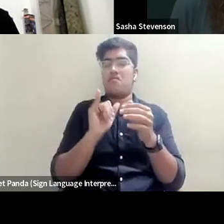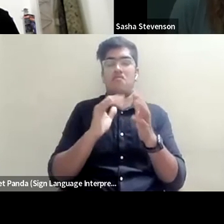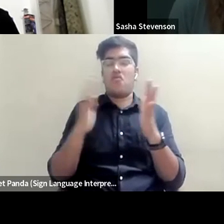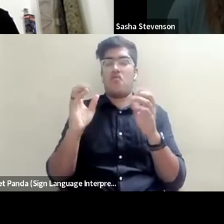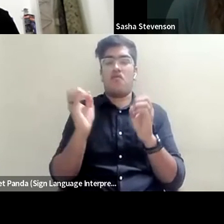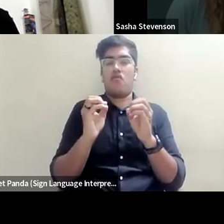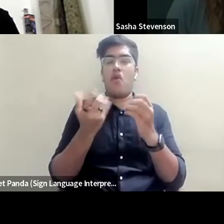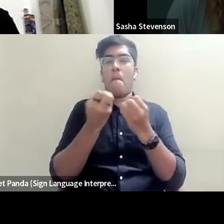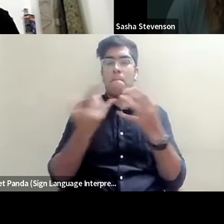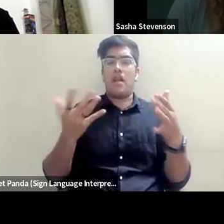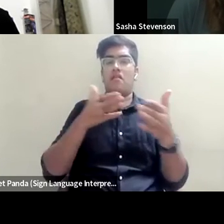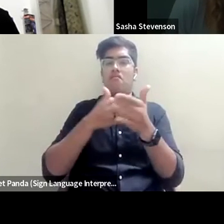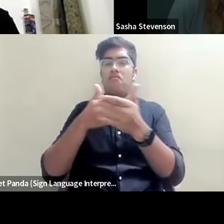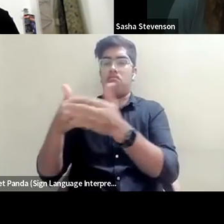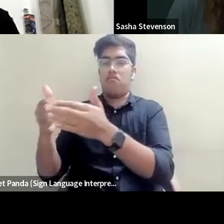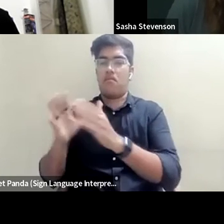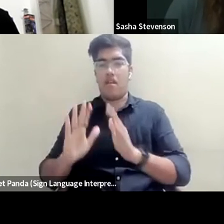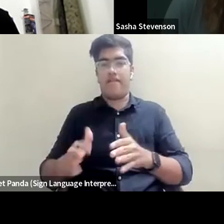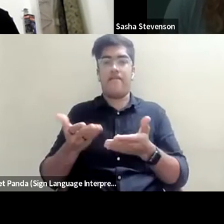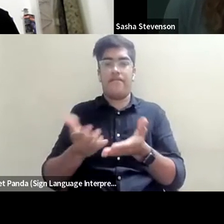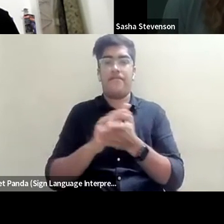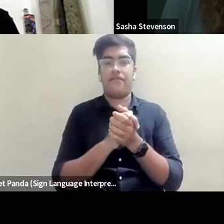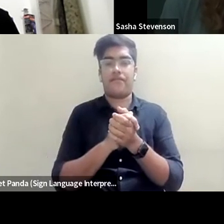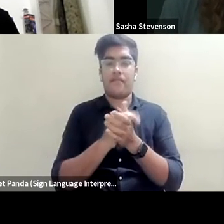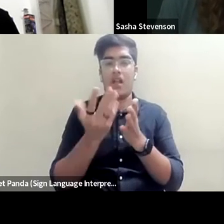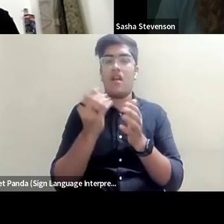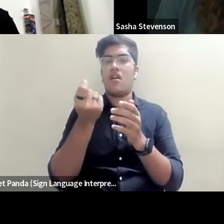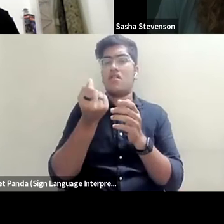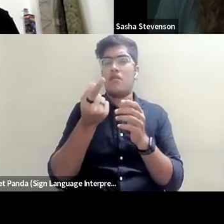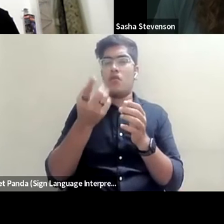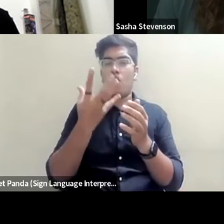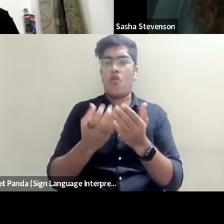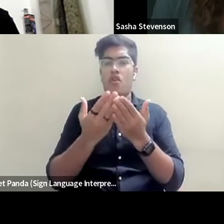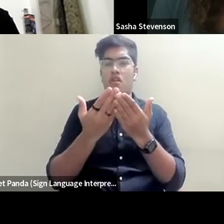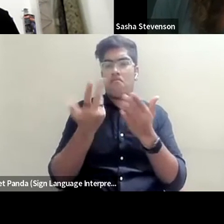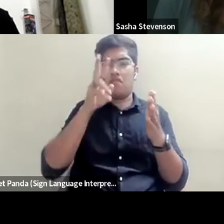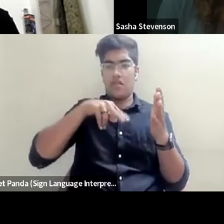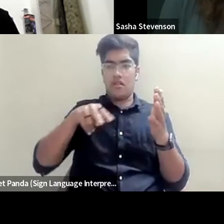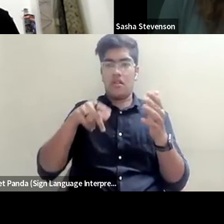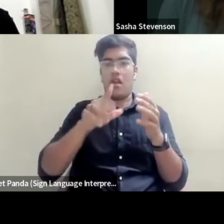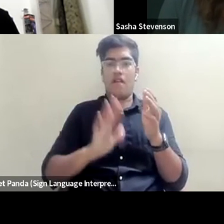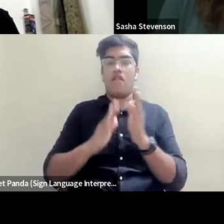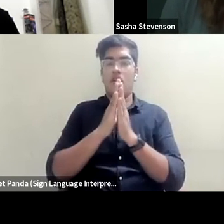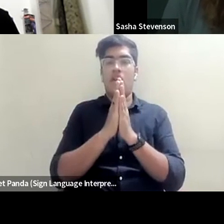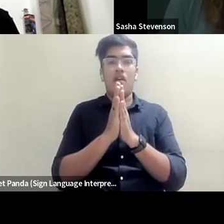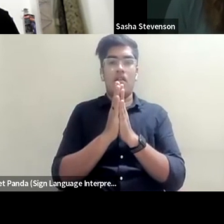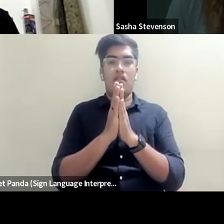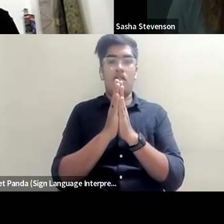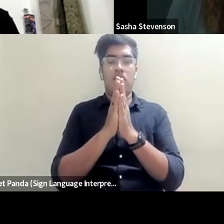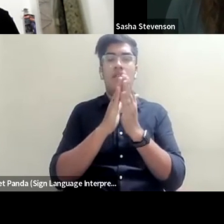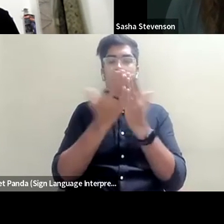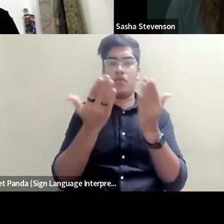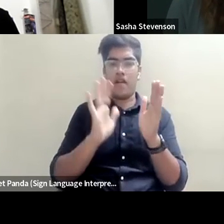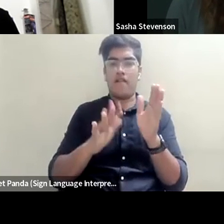every level. In terms of something to read, there was a book maybe 5 or so years ago